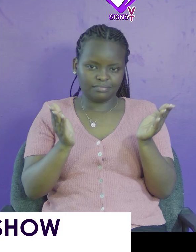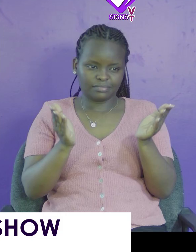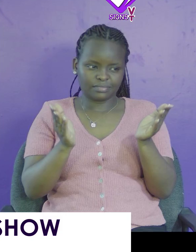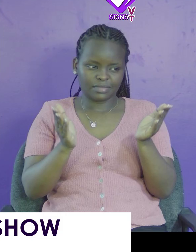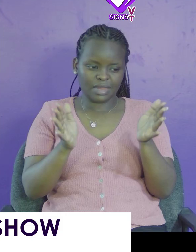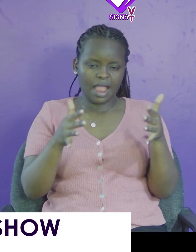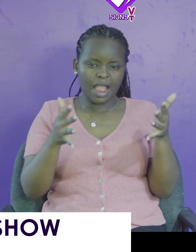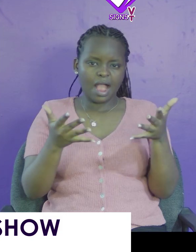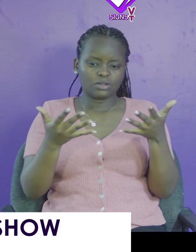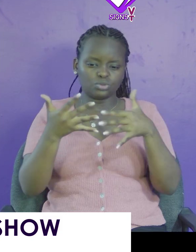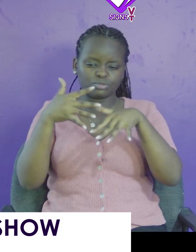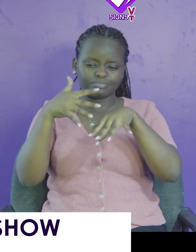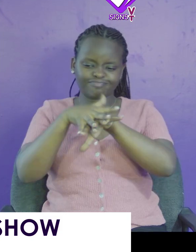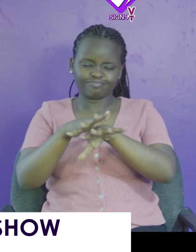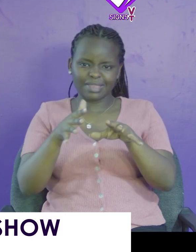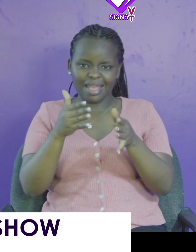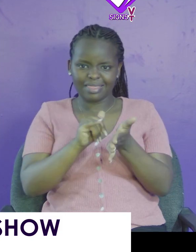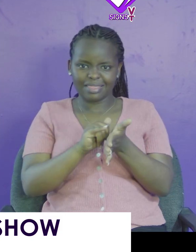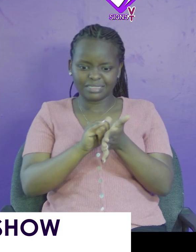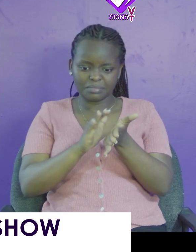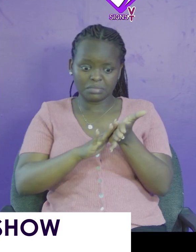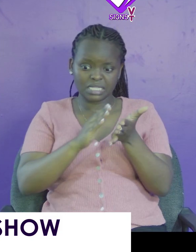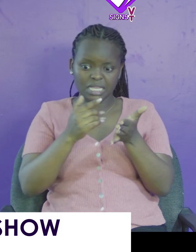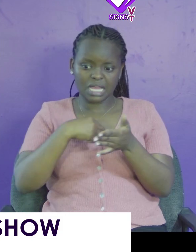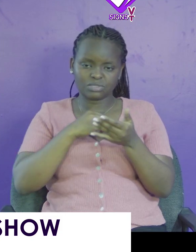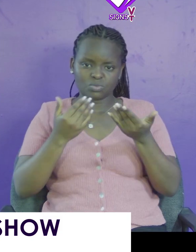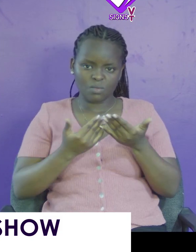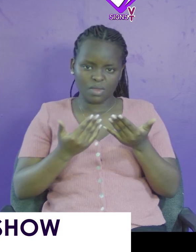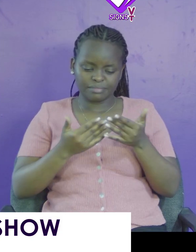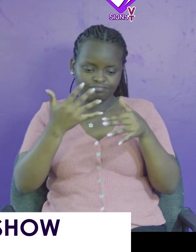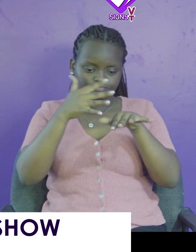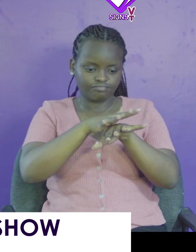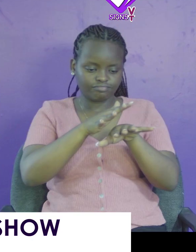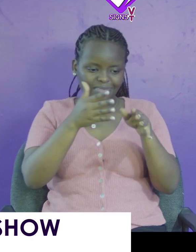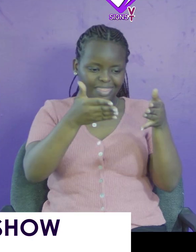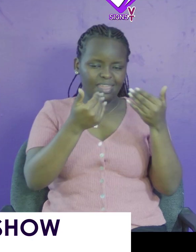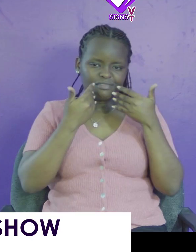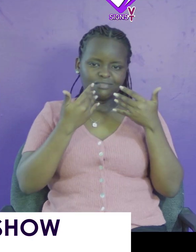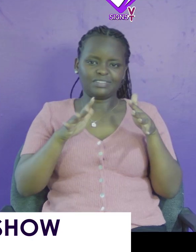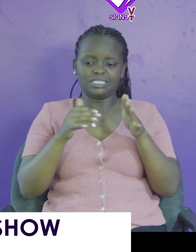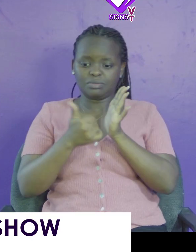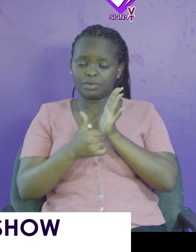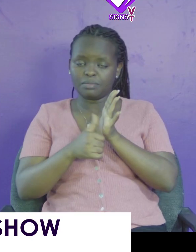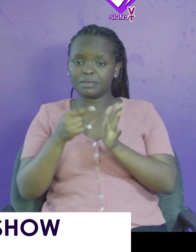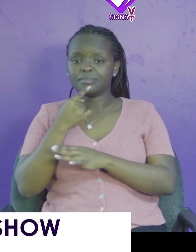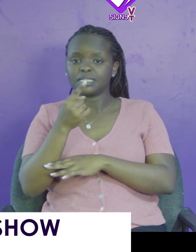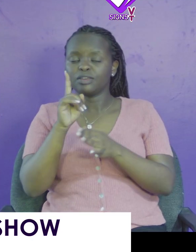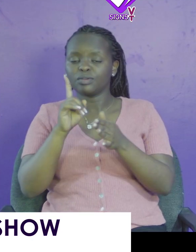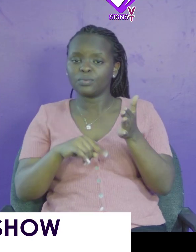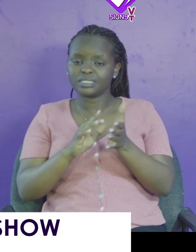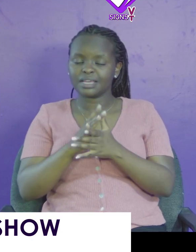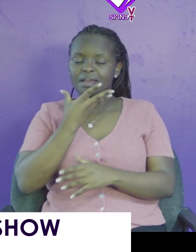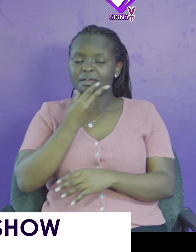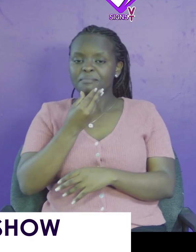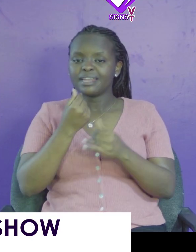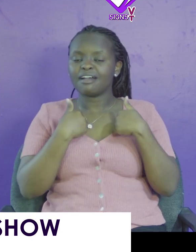do you reconcile this, basing on where we are at? The reconciliation is already there. The problem, I'm telling you, it is with men.